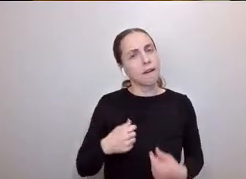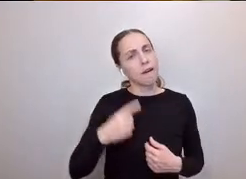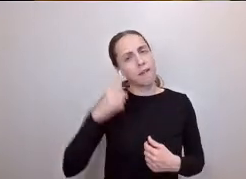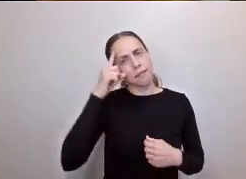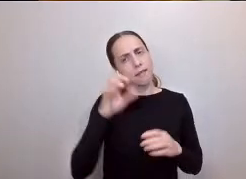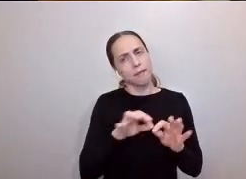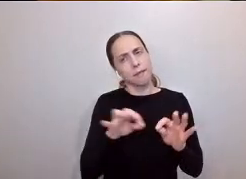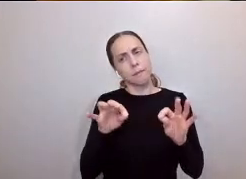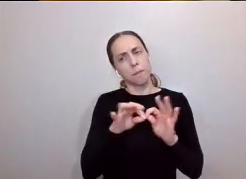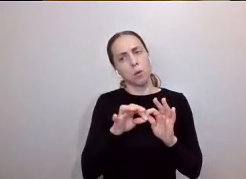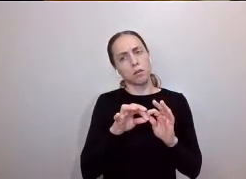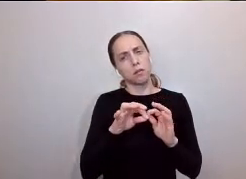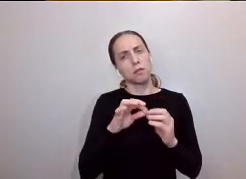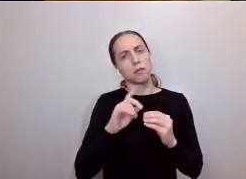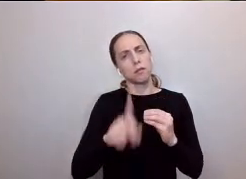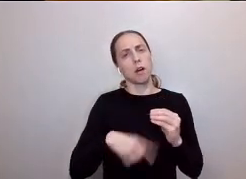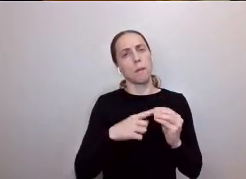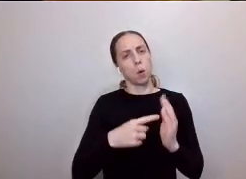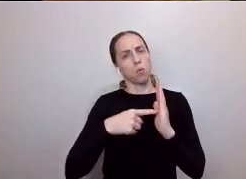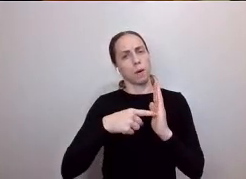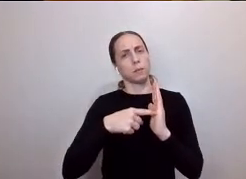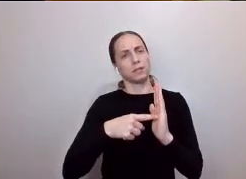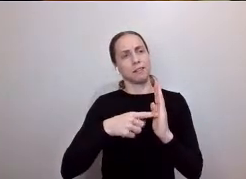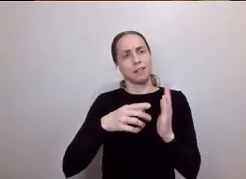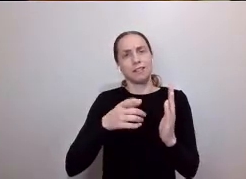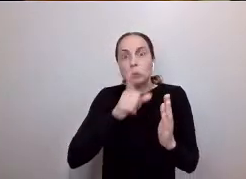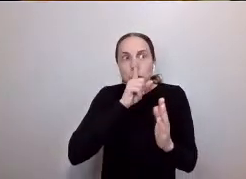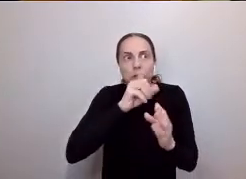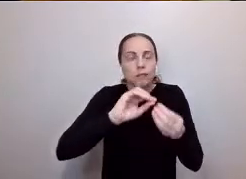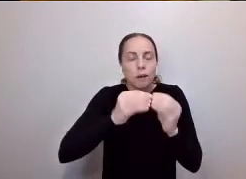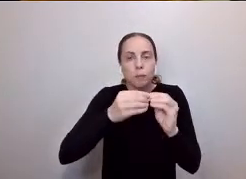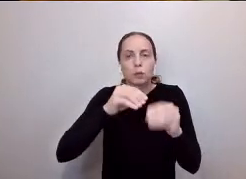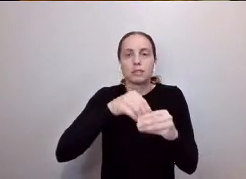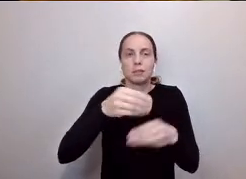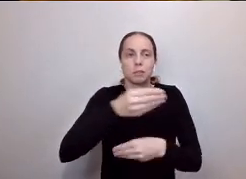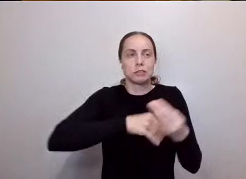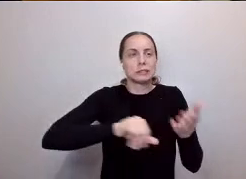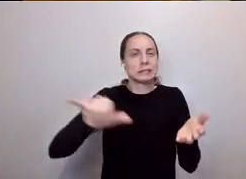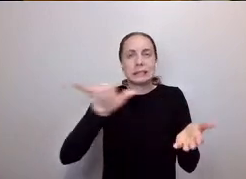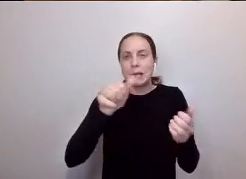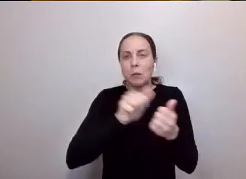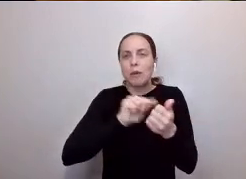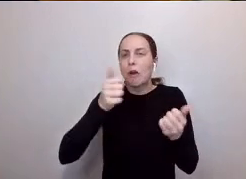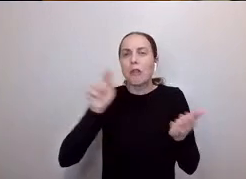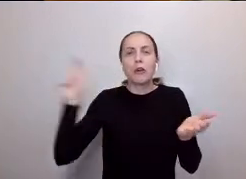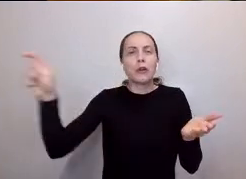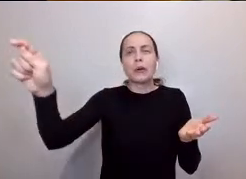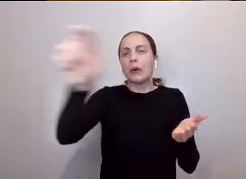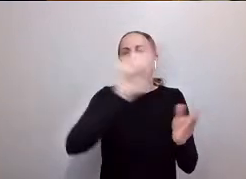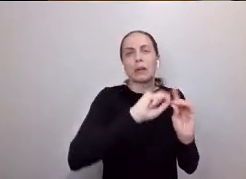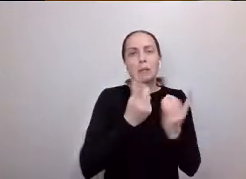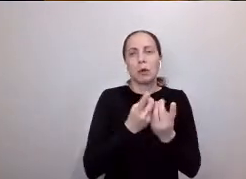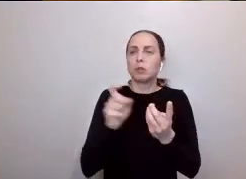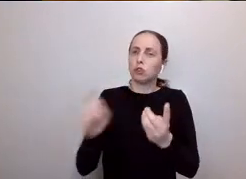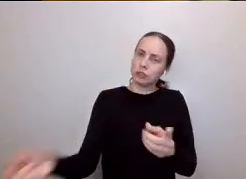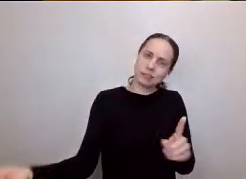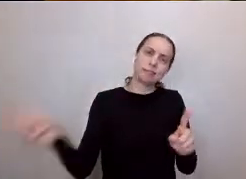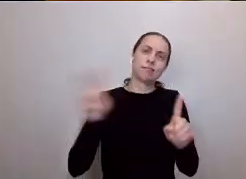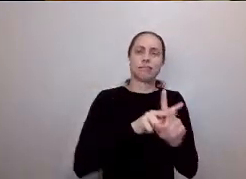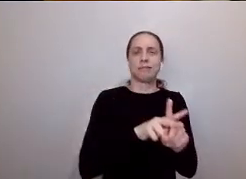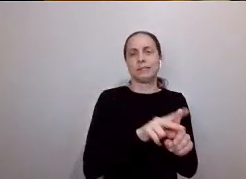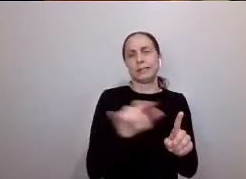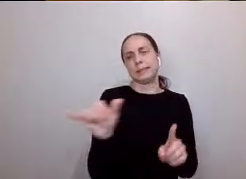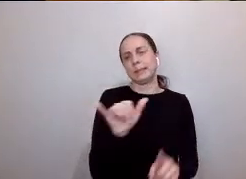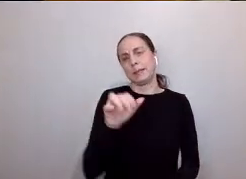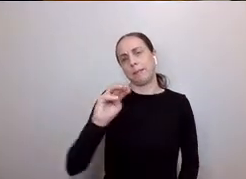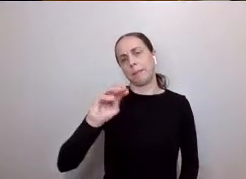in our budget. That's what we do with all the other departments. We should do it with MPD as well. And so I just want to encourage everybody to make sure that